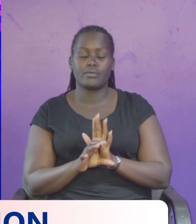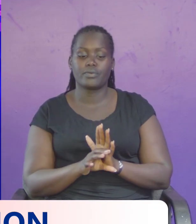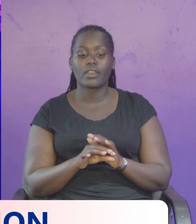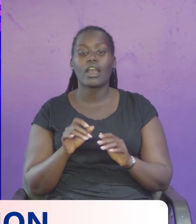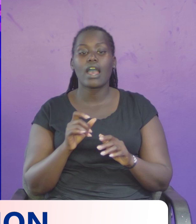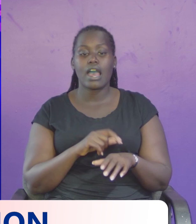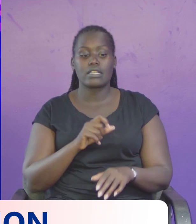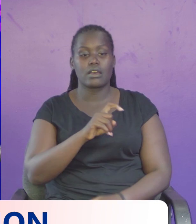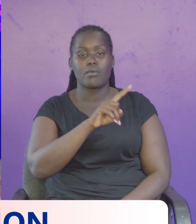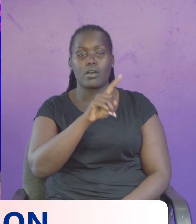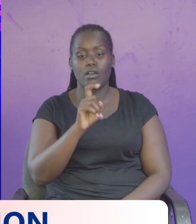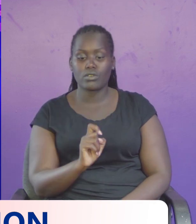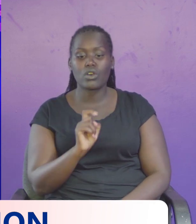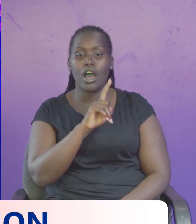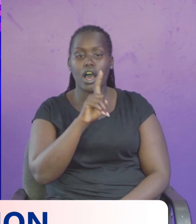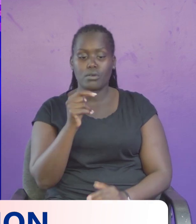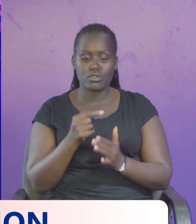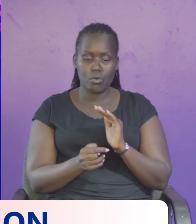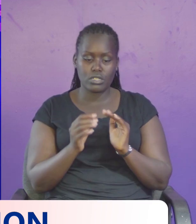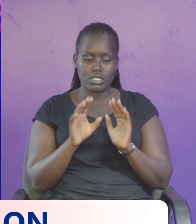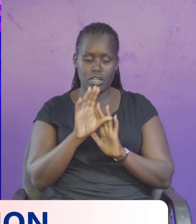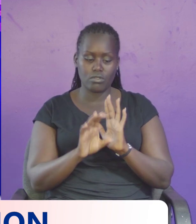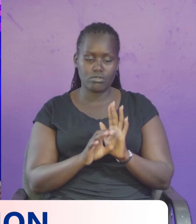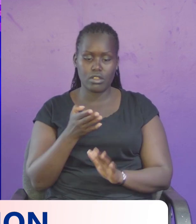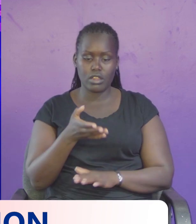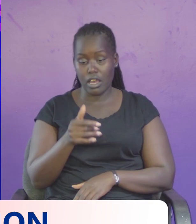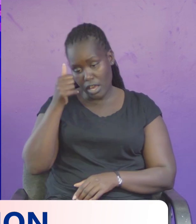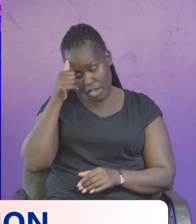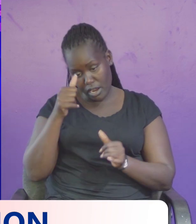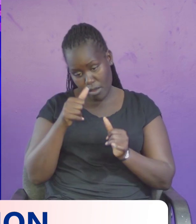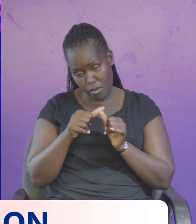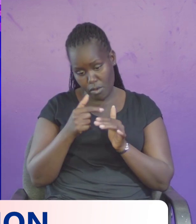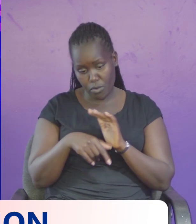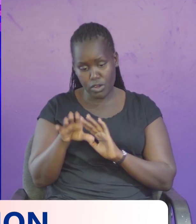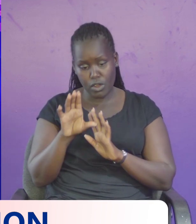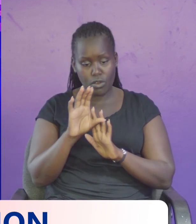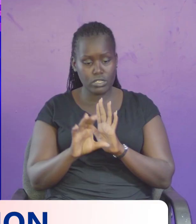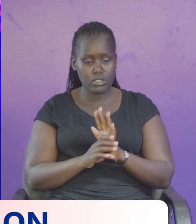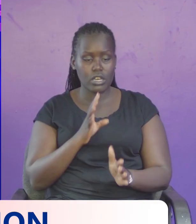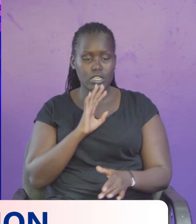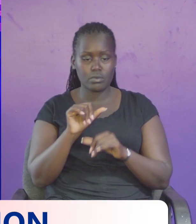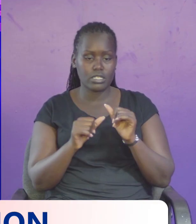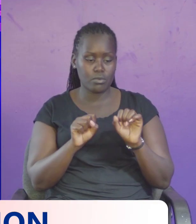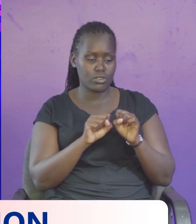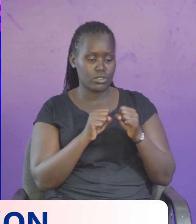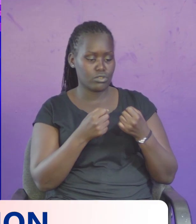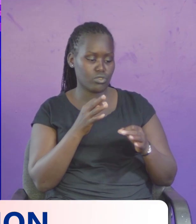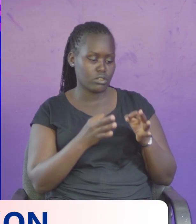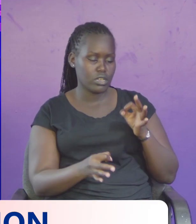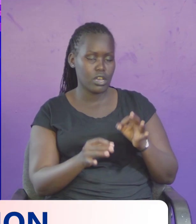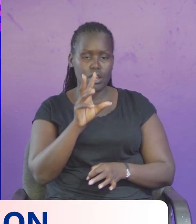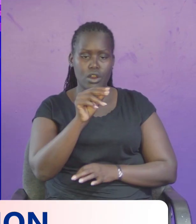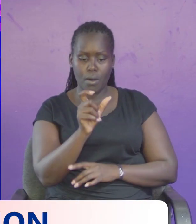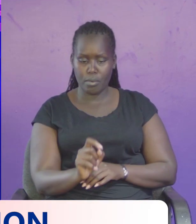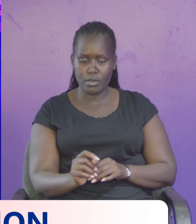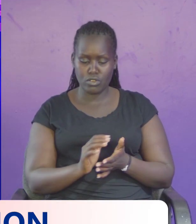I question what is in the Constitution. Remember, the Constitution talks about social justice, that nobody should be